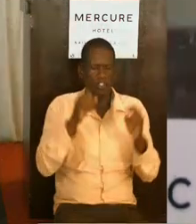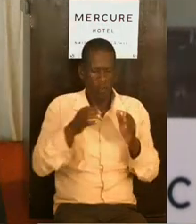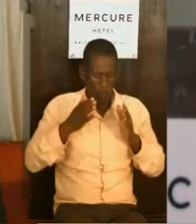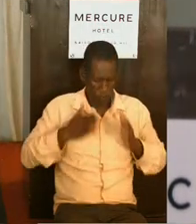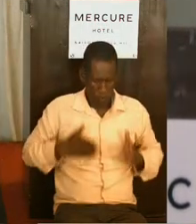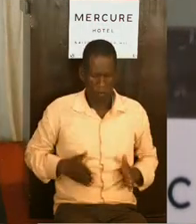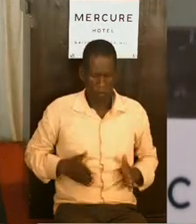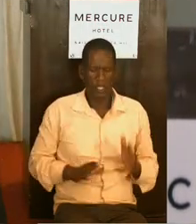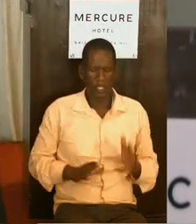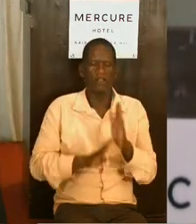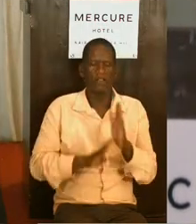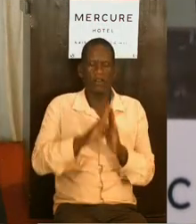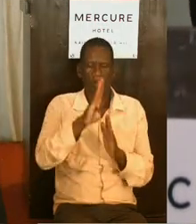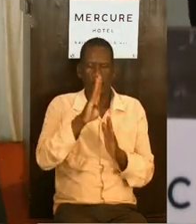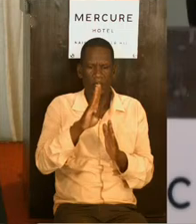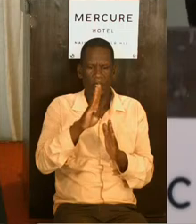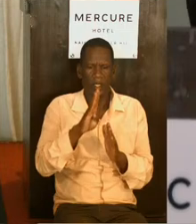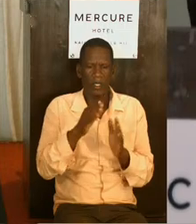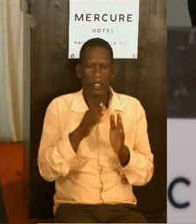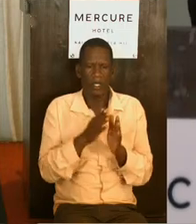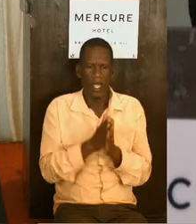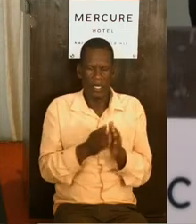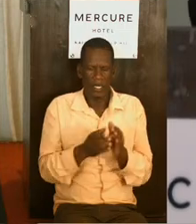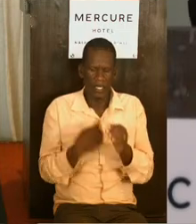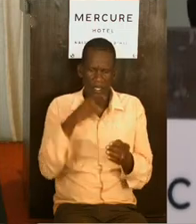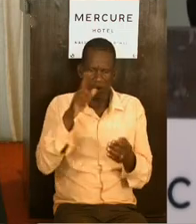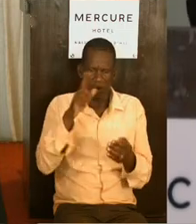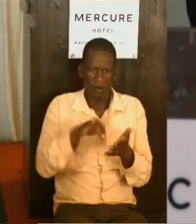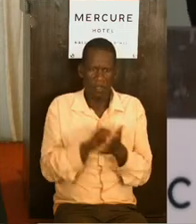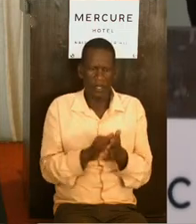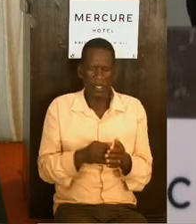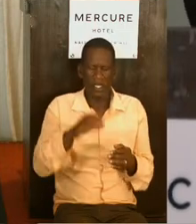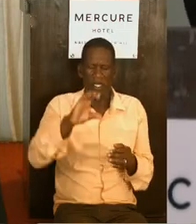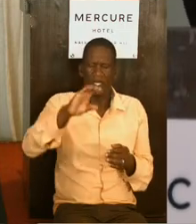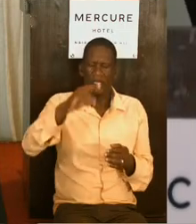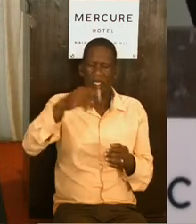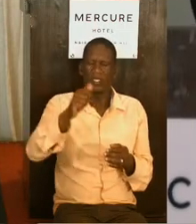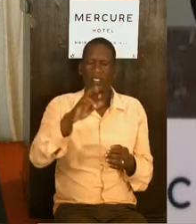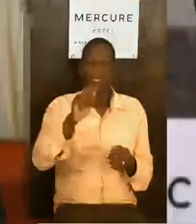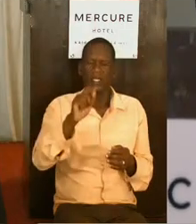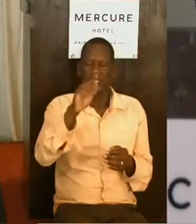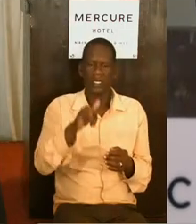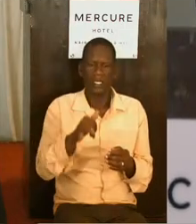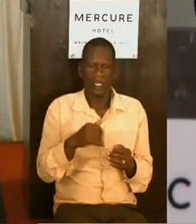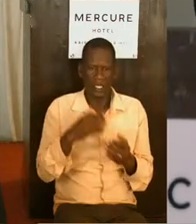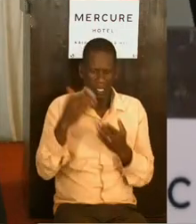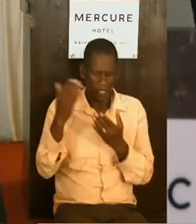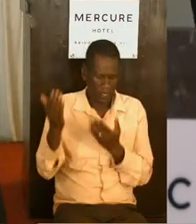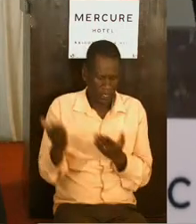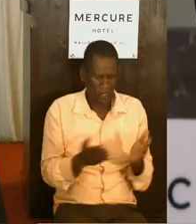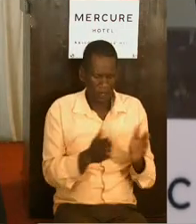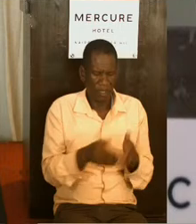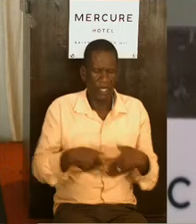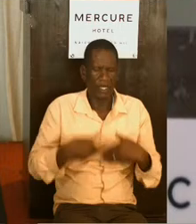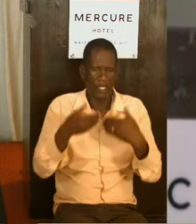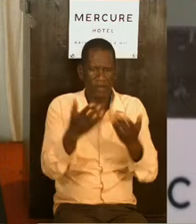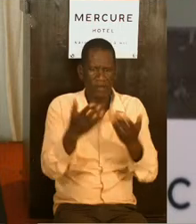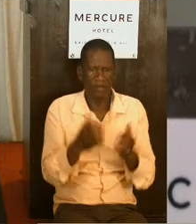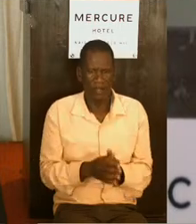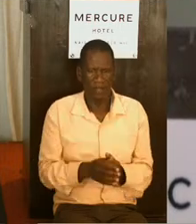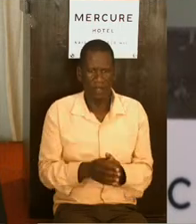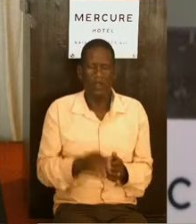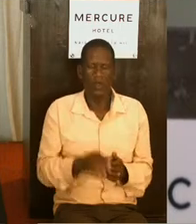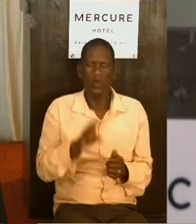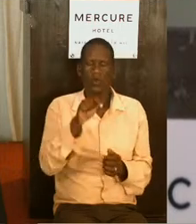human integral development underlined that charity is received and given